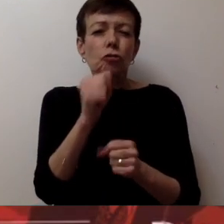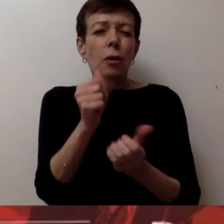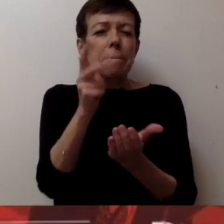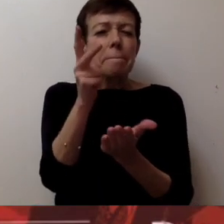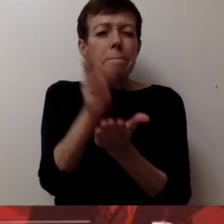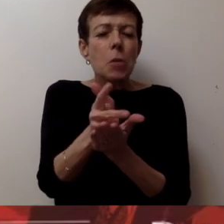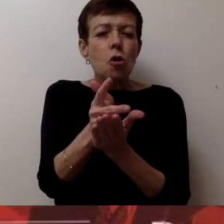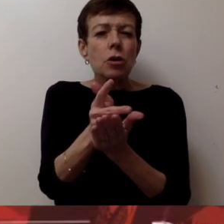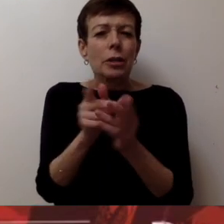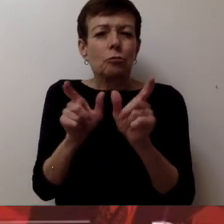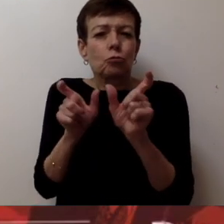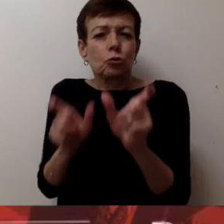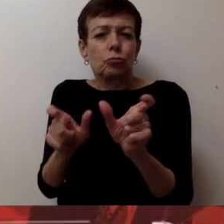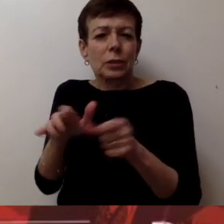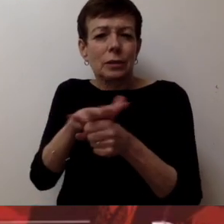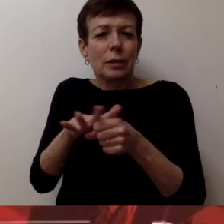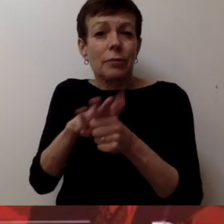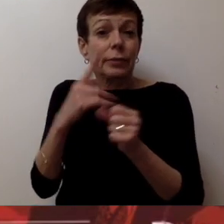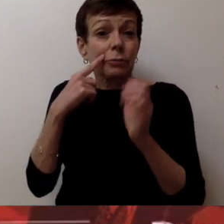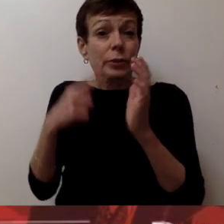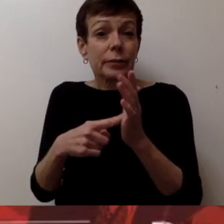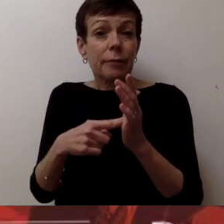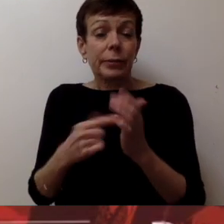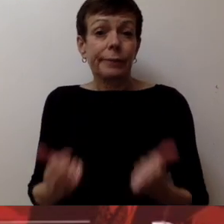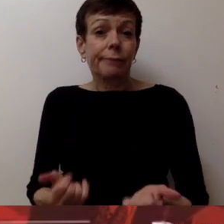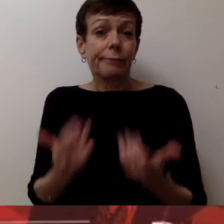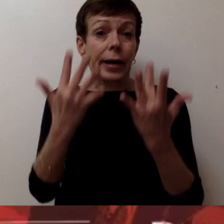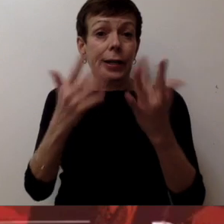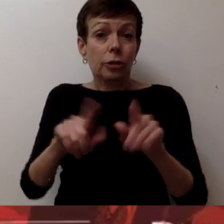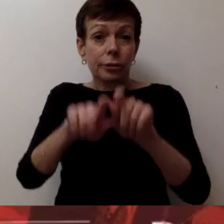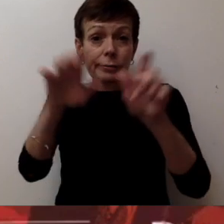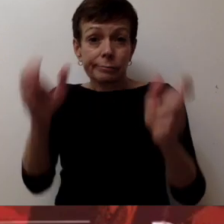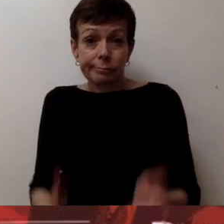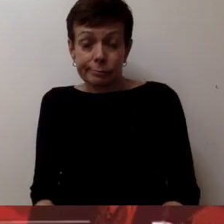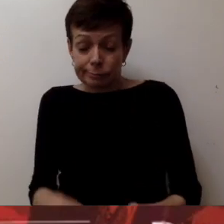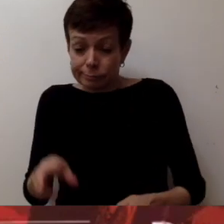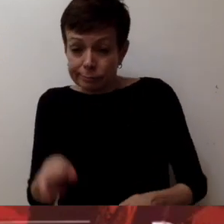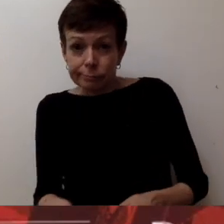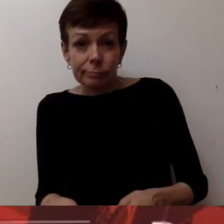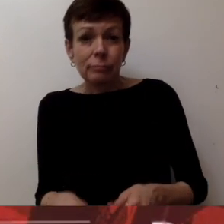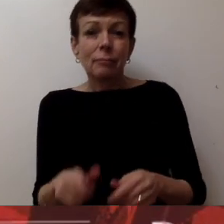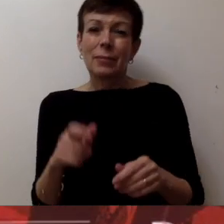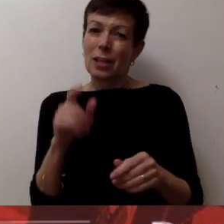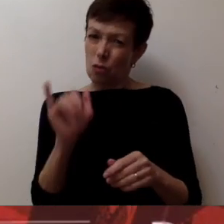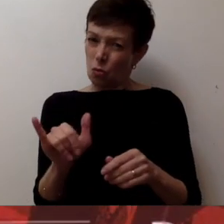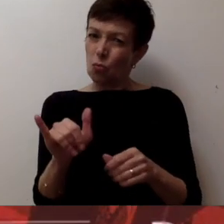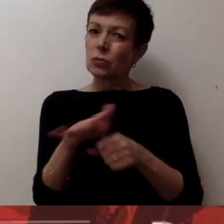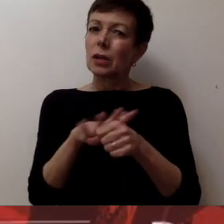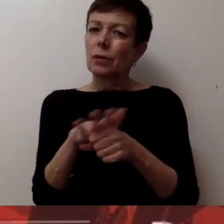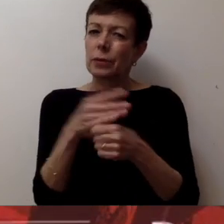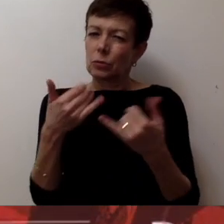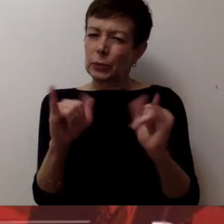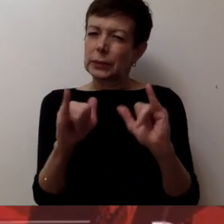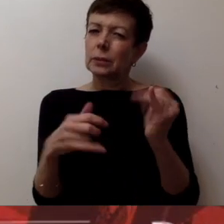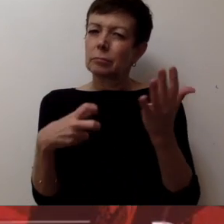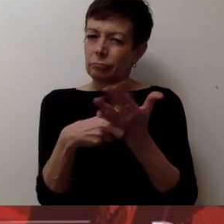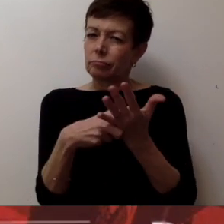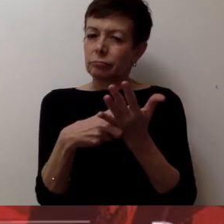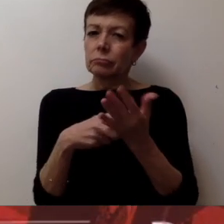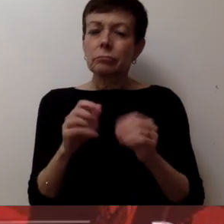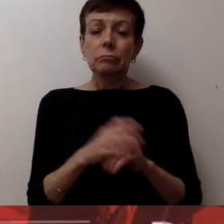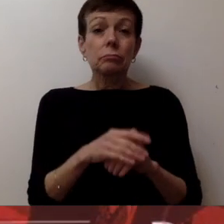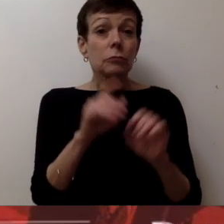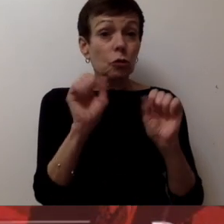fire zones or any restricted parking areas, because those areas will still be subject to compliance.